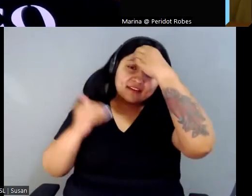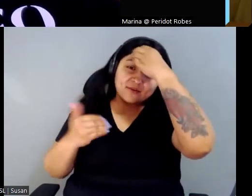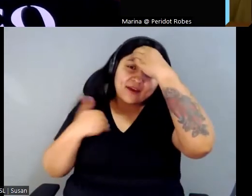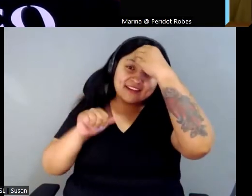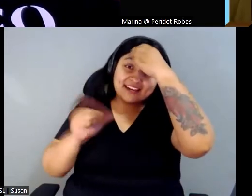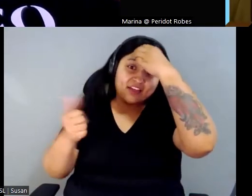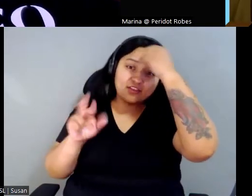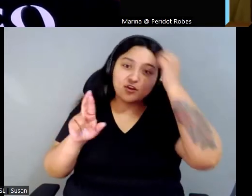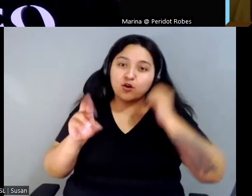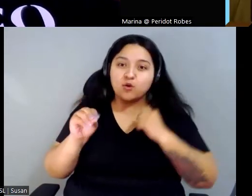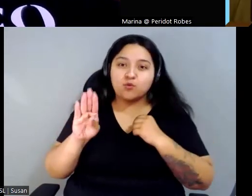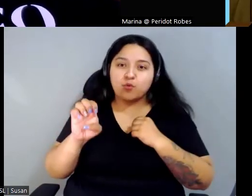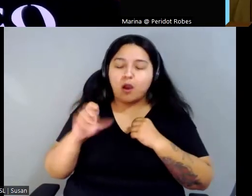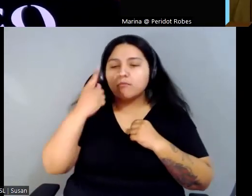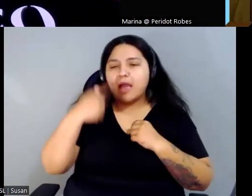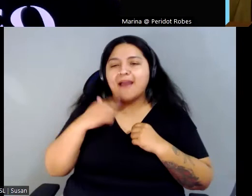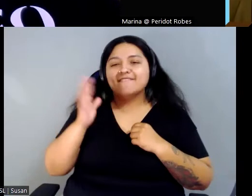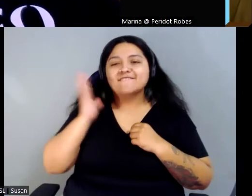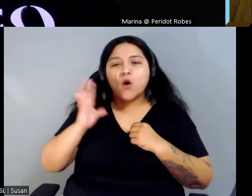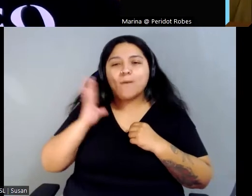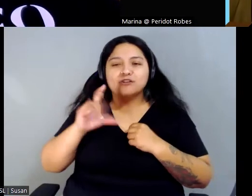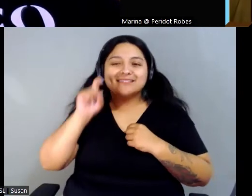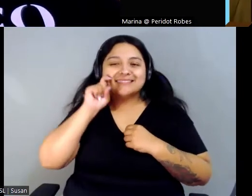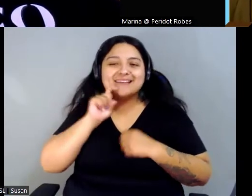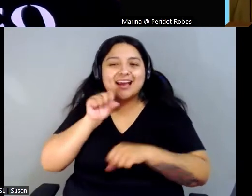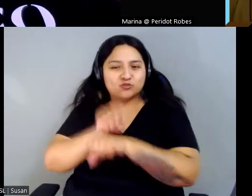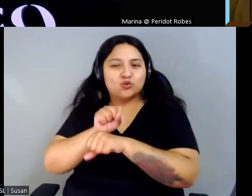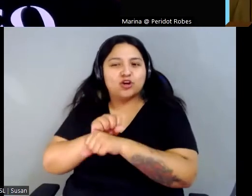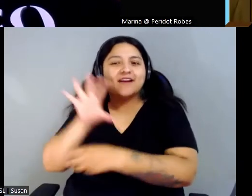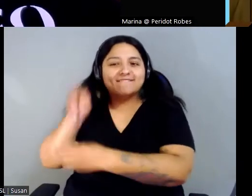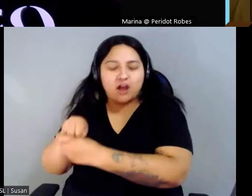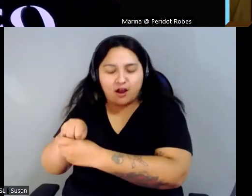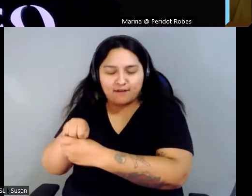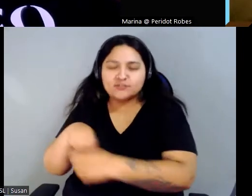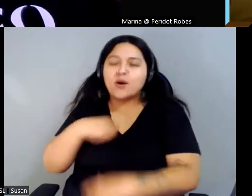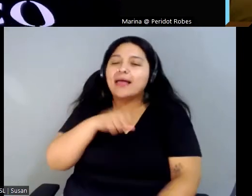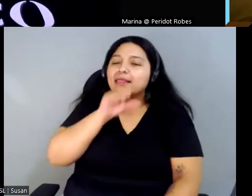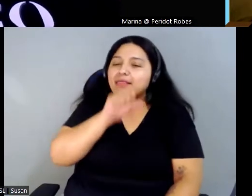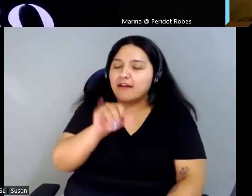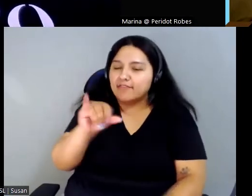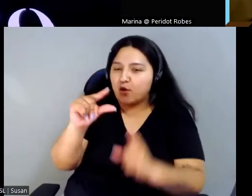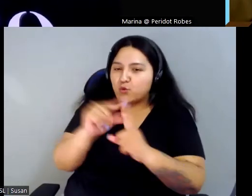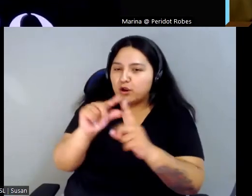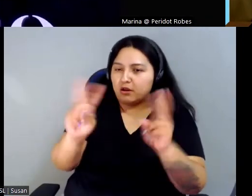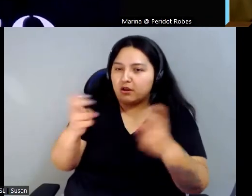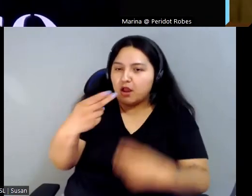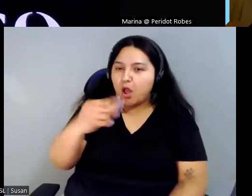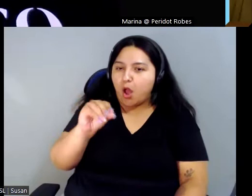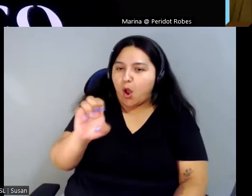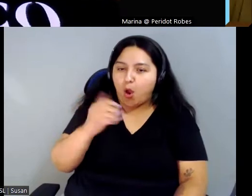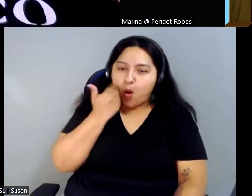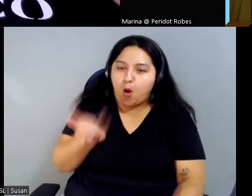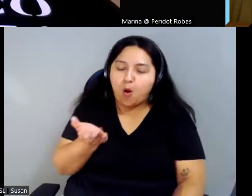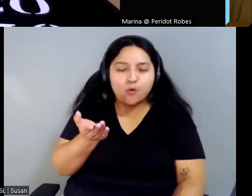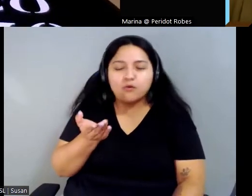a former sex worker myself, so I love the word hoe. I, you know, proudly claim it as my own,